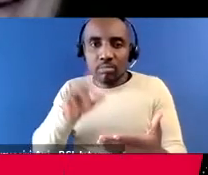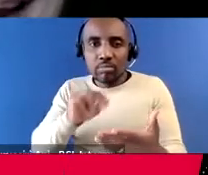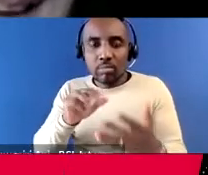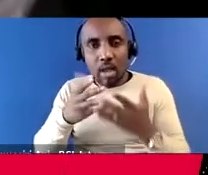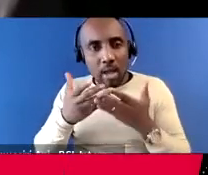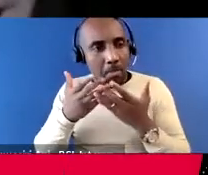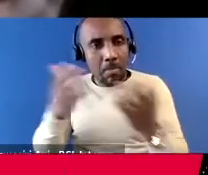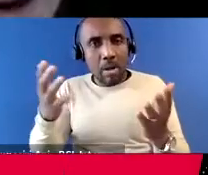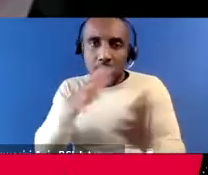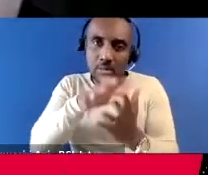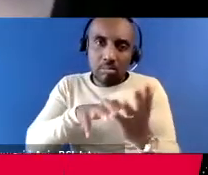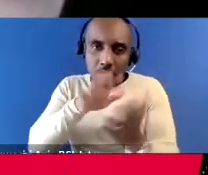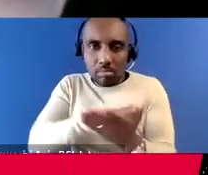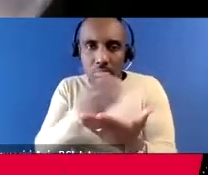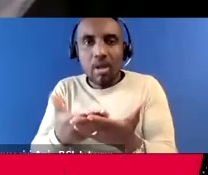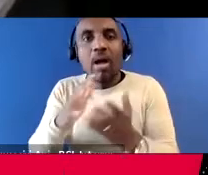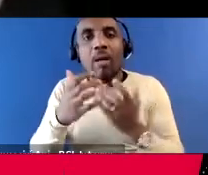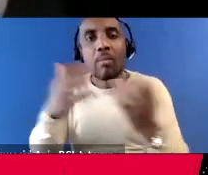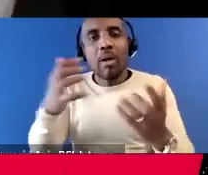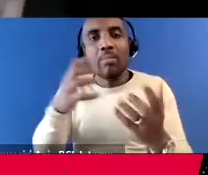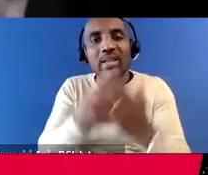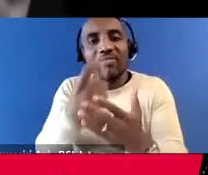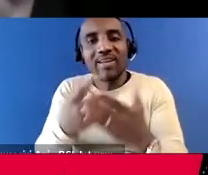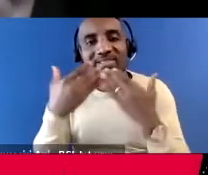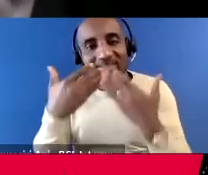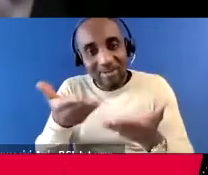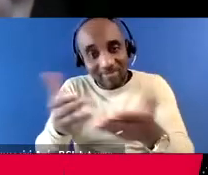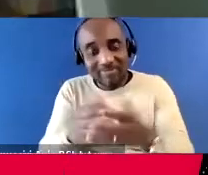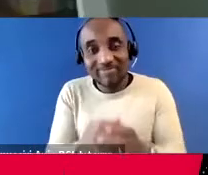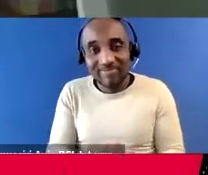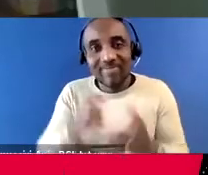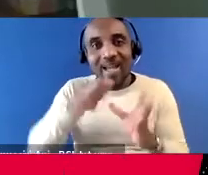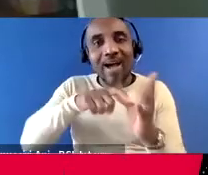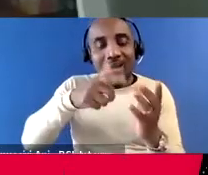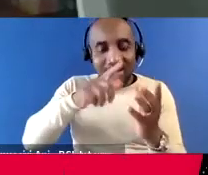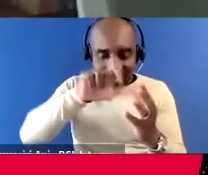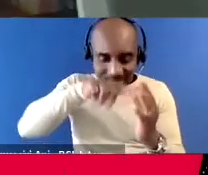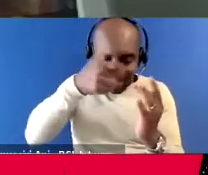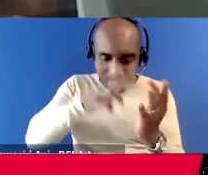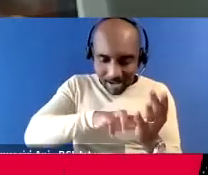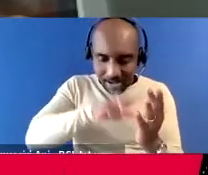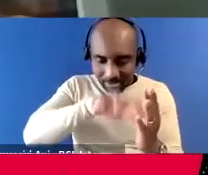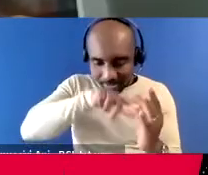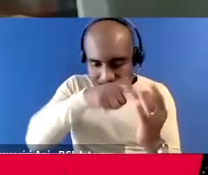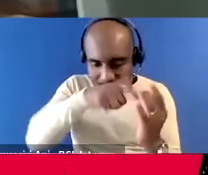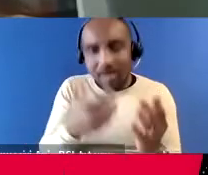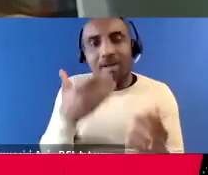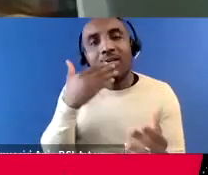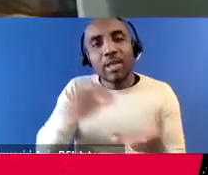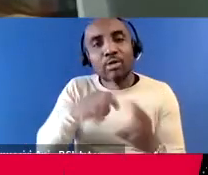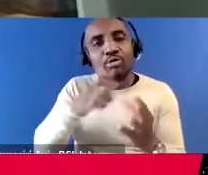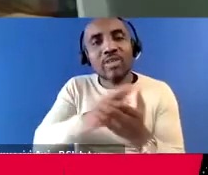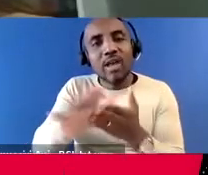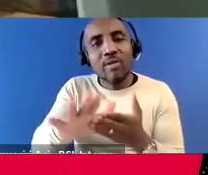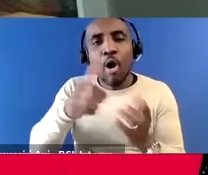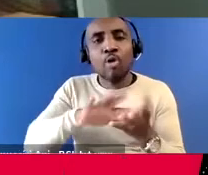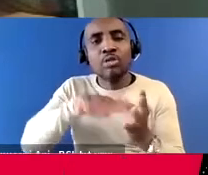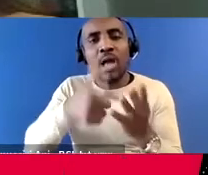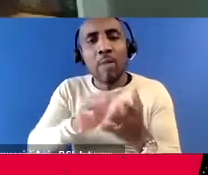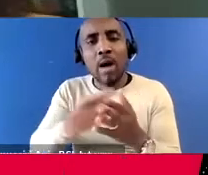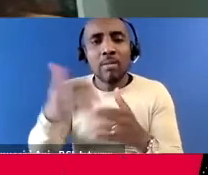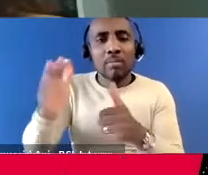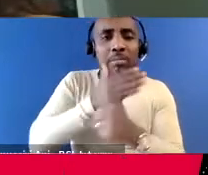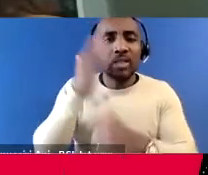We're delighted to hear from you again. Thank you, Sarah, and for inviting me, and thank you, Osamah, for that. That